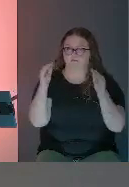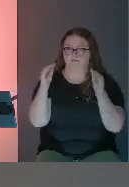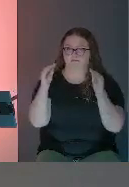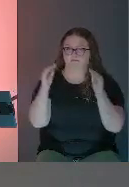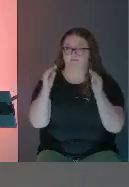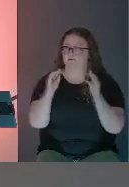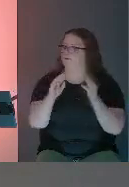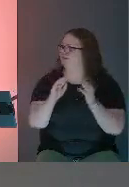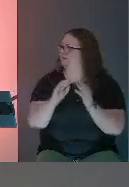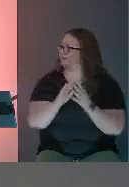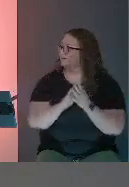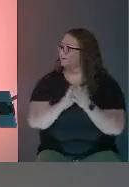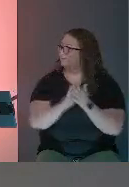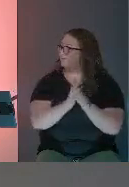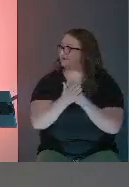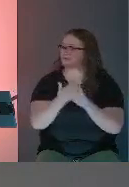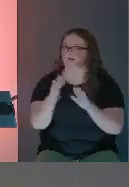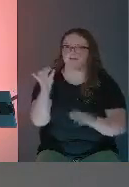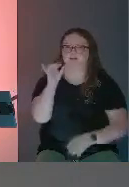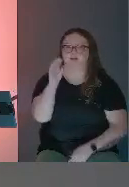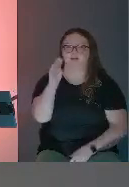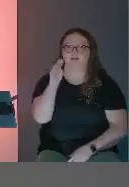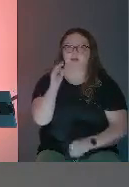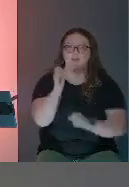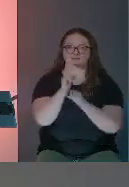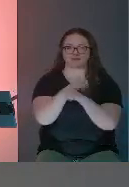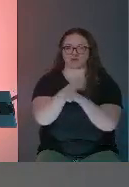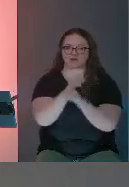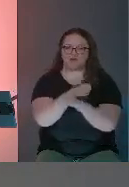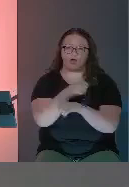becoming like a makeout session in church.